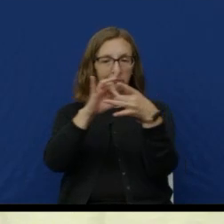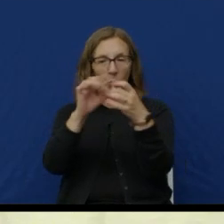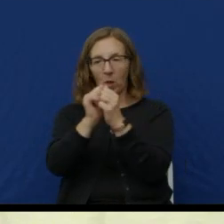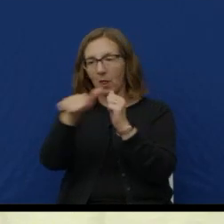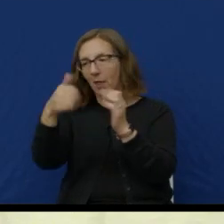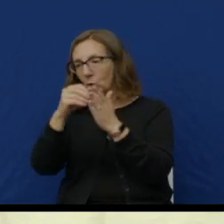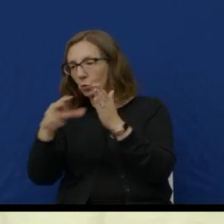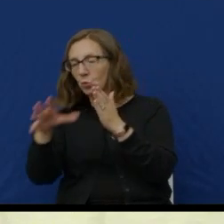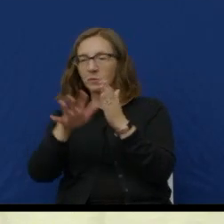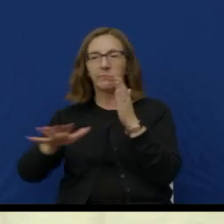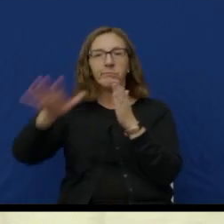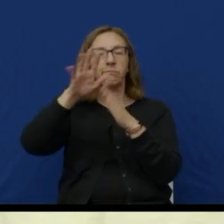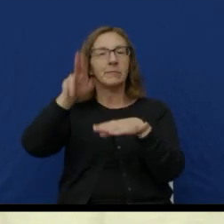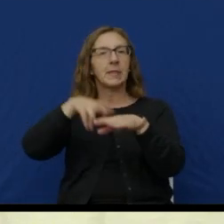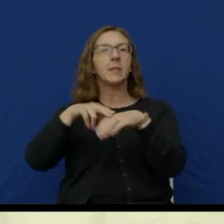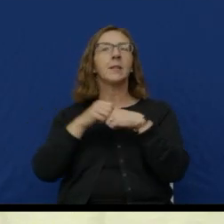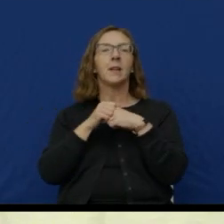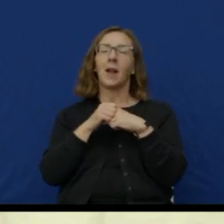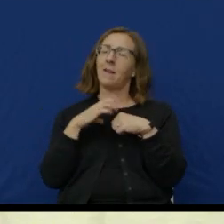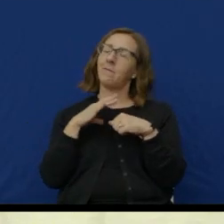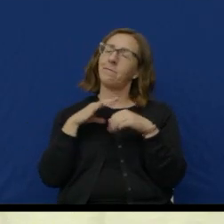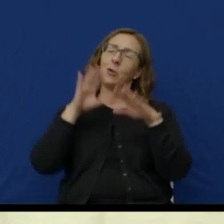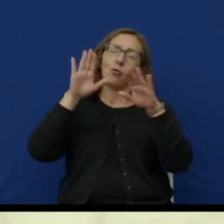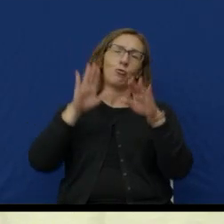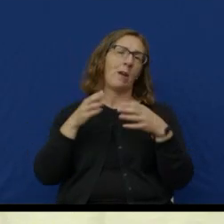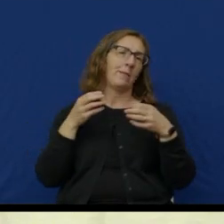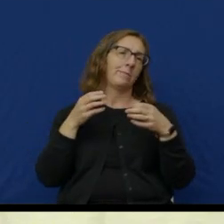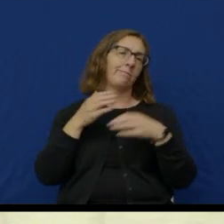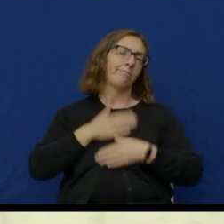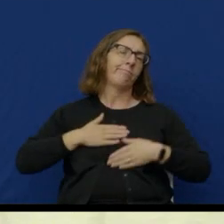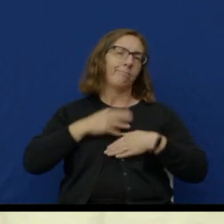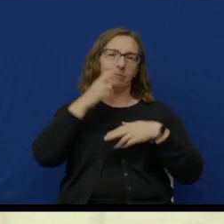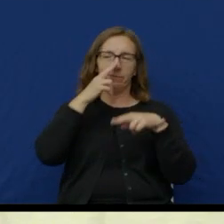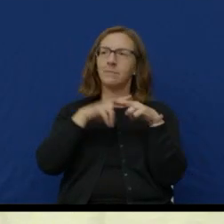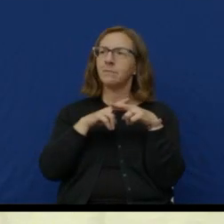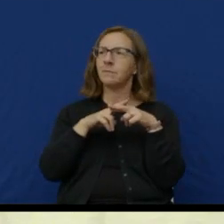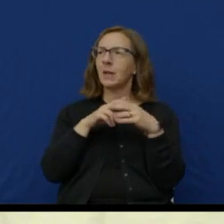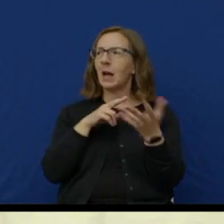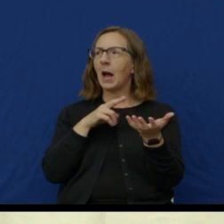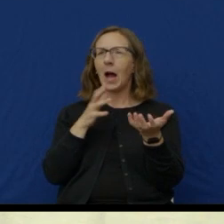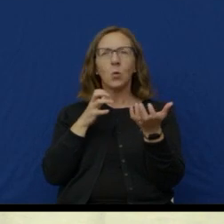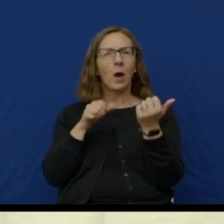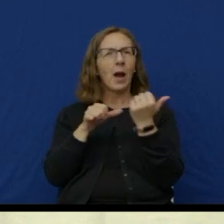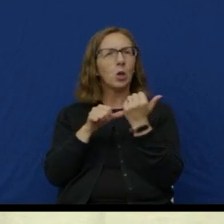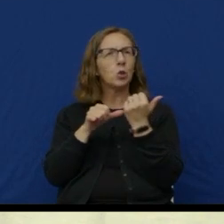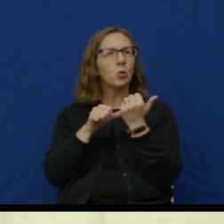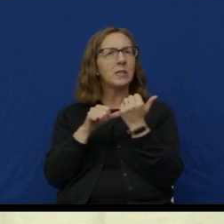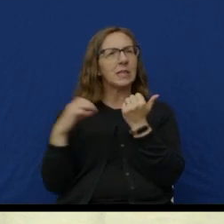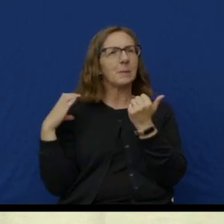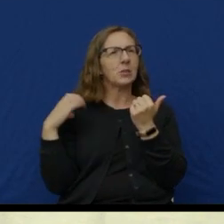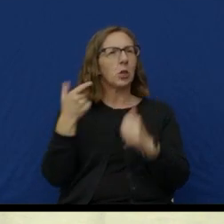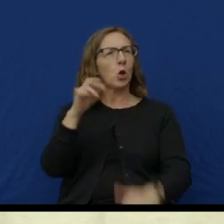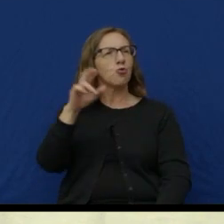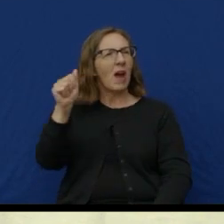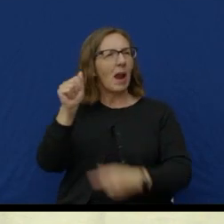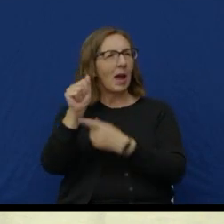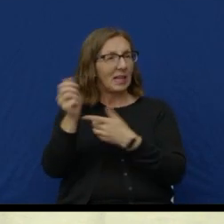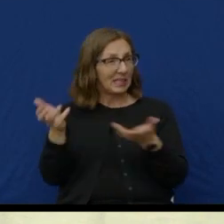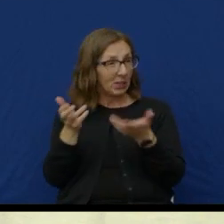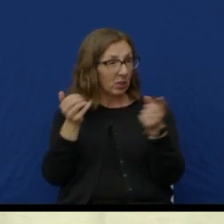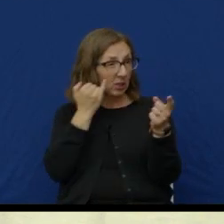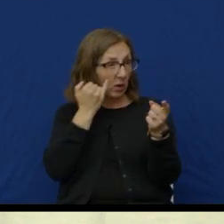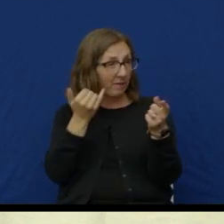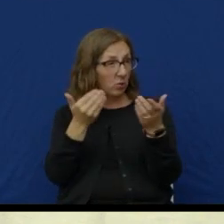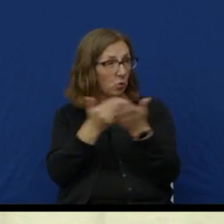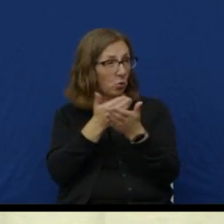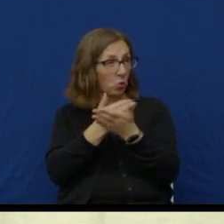professionals from around the nation, and had a great time. And I would like, Associate Commissioner Greta Hilton is here. Greta, if you have a couple of new staff members